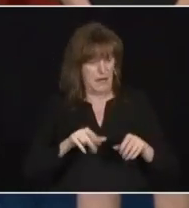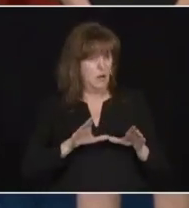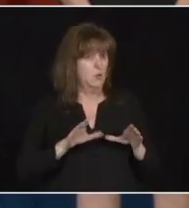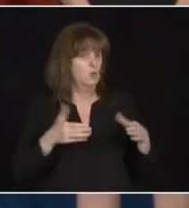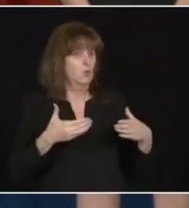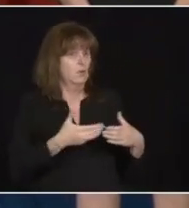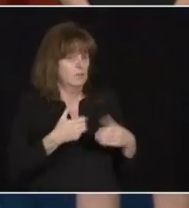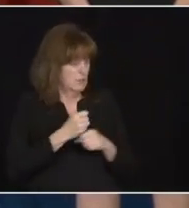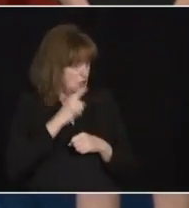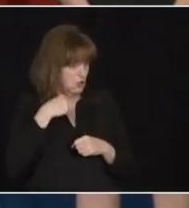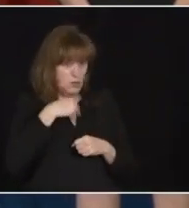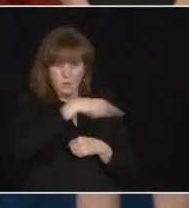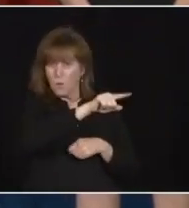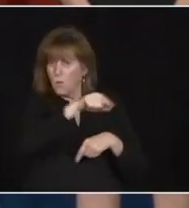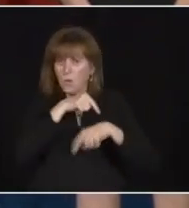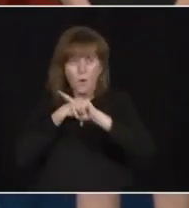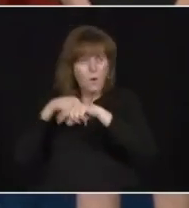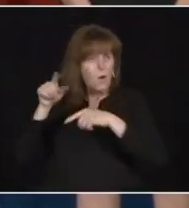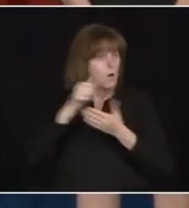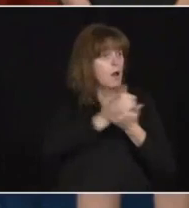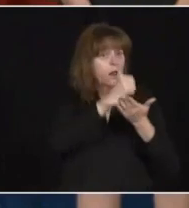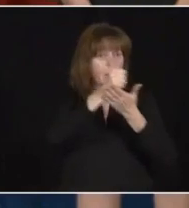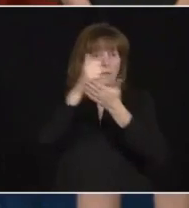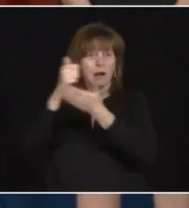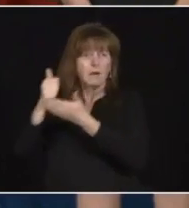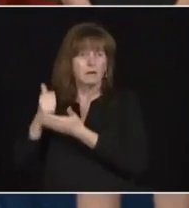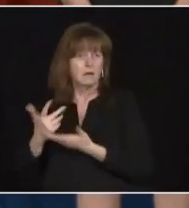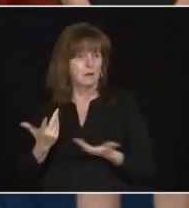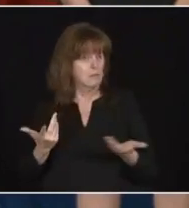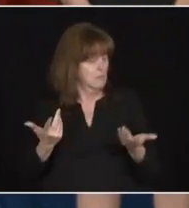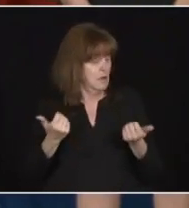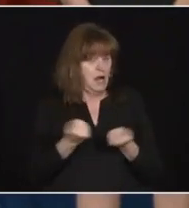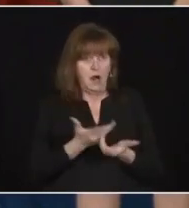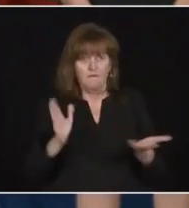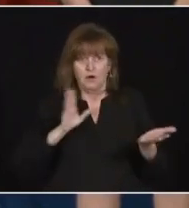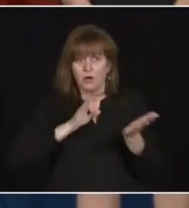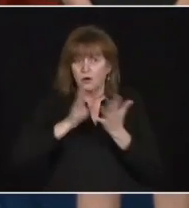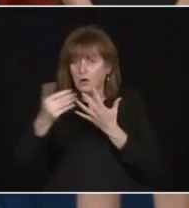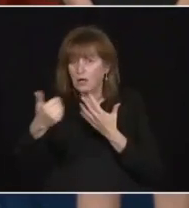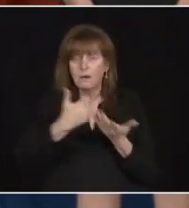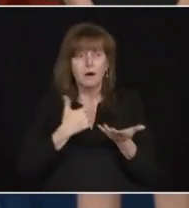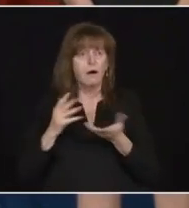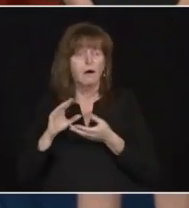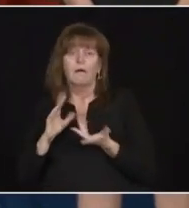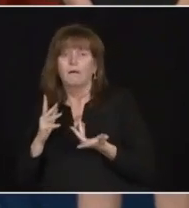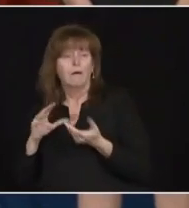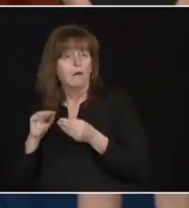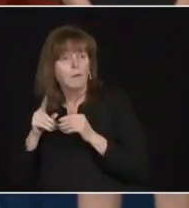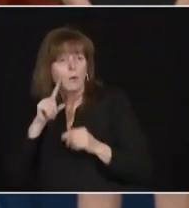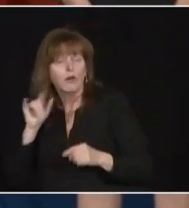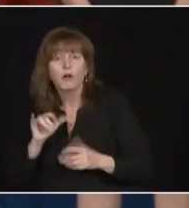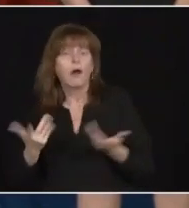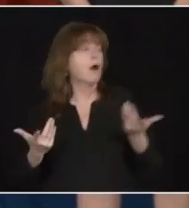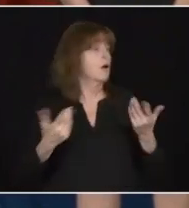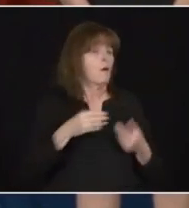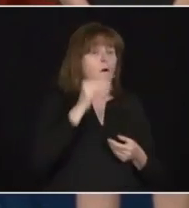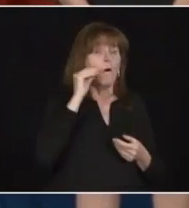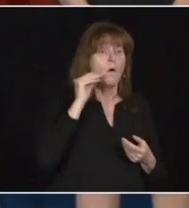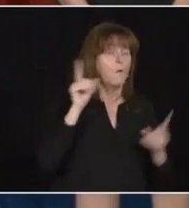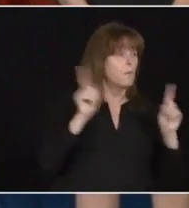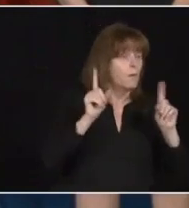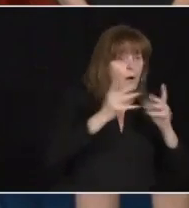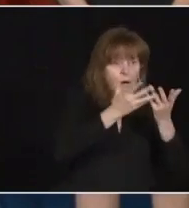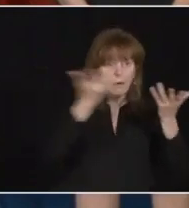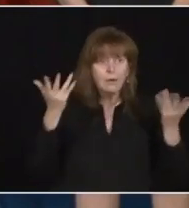homes. And we've been very transparent about the numbers. We've been very transparent about the homes. We've been transparent about the homes